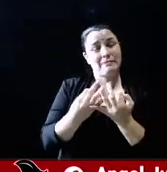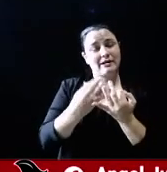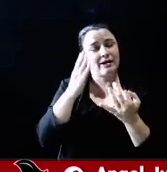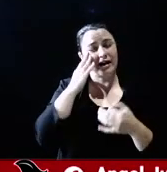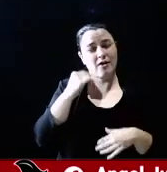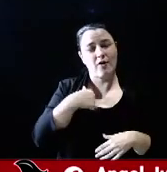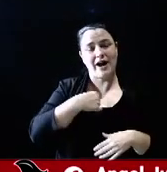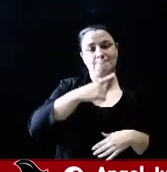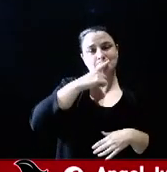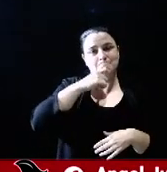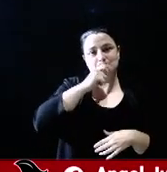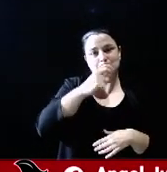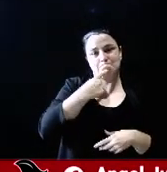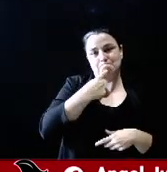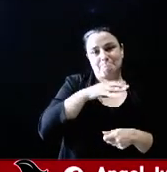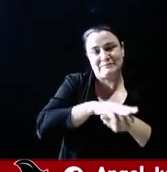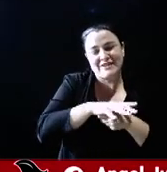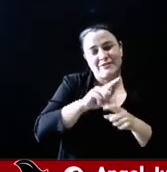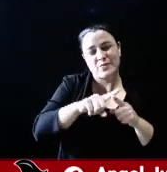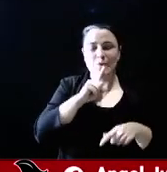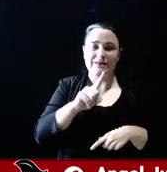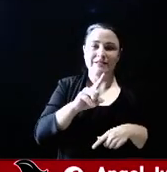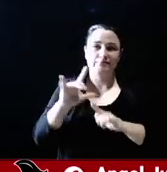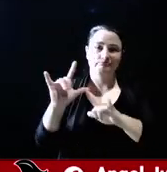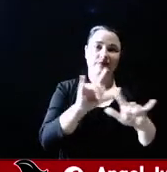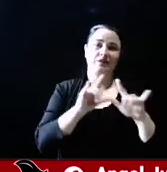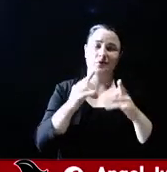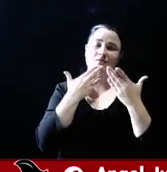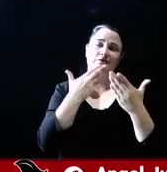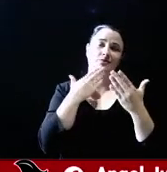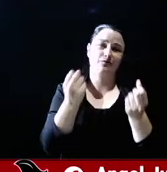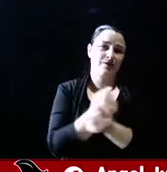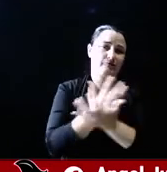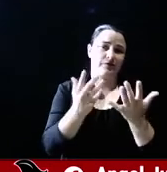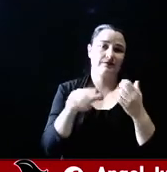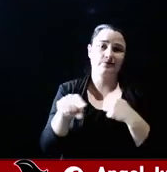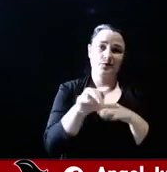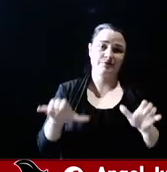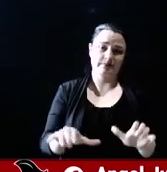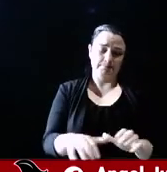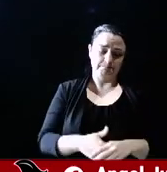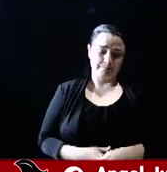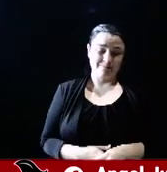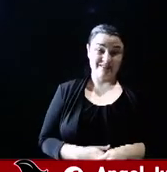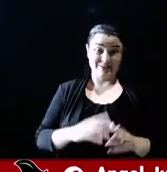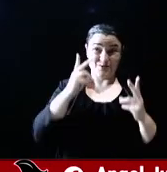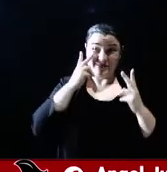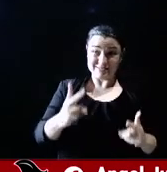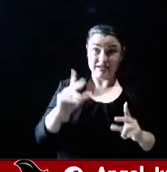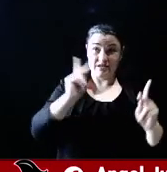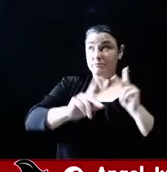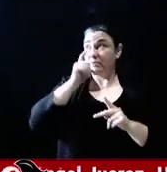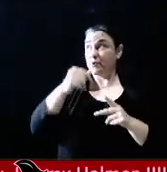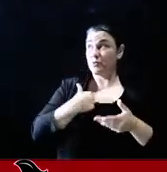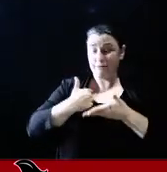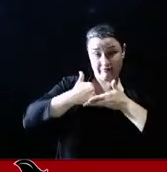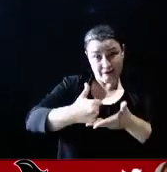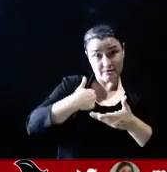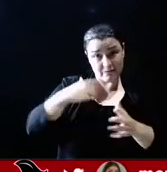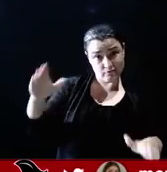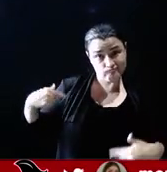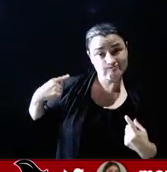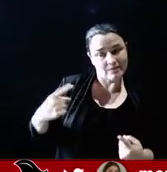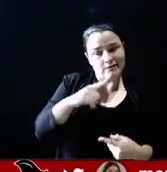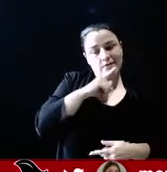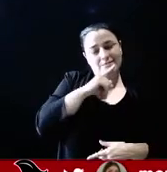really do love you. So thank you for everything you have done. As you can tell, the people who have helped me on my journey along the way are very